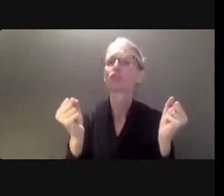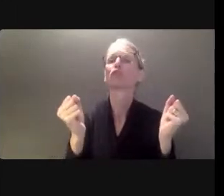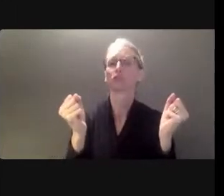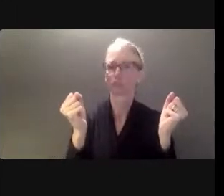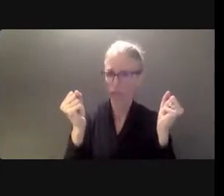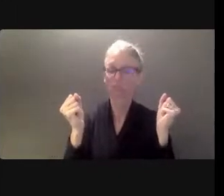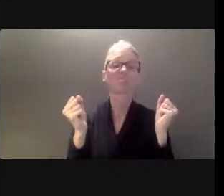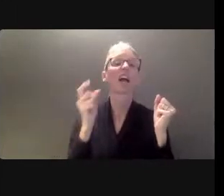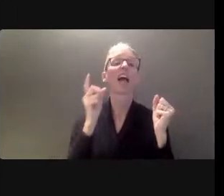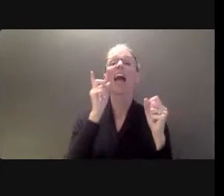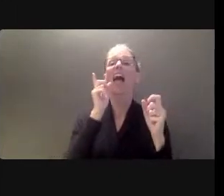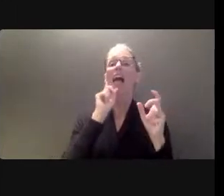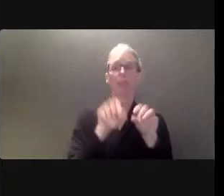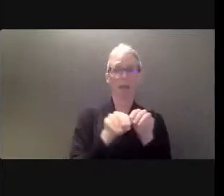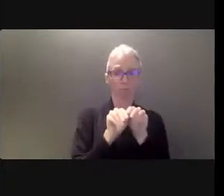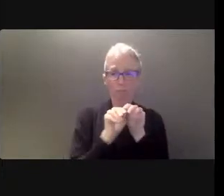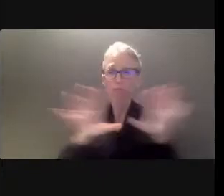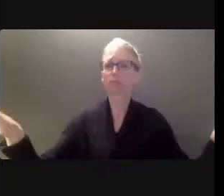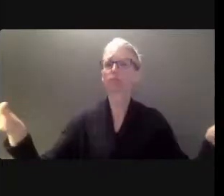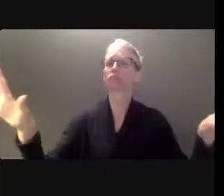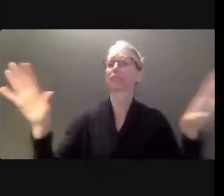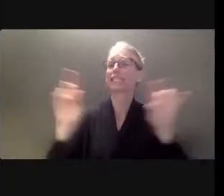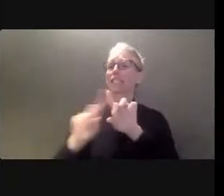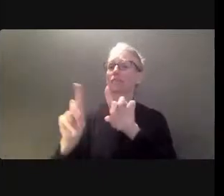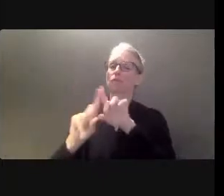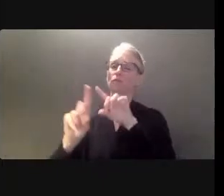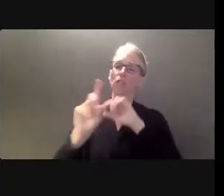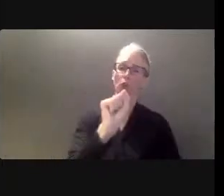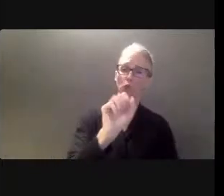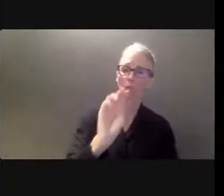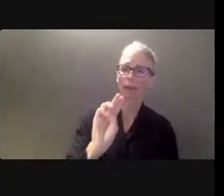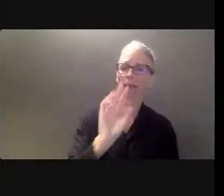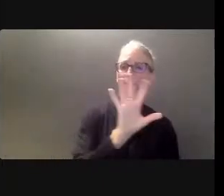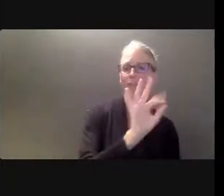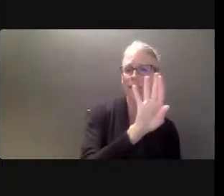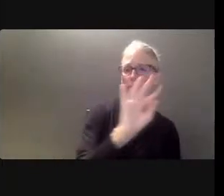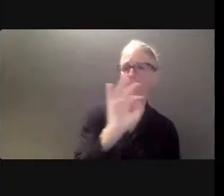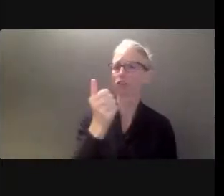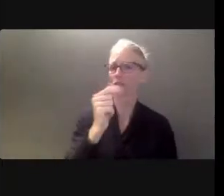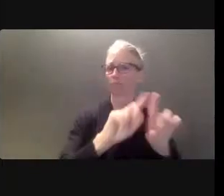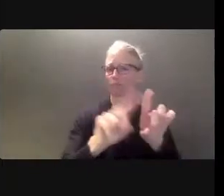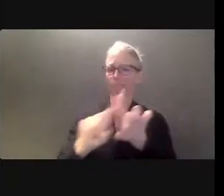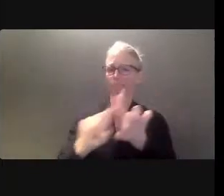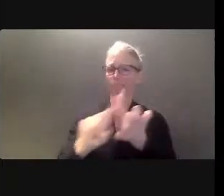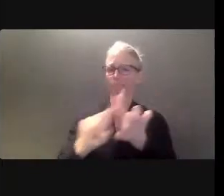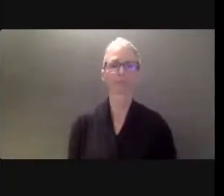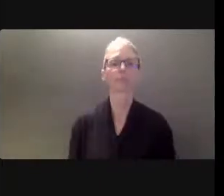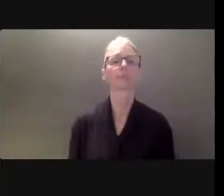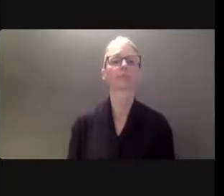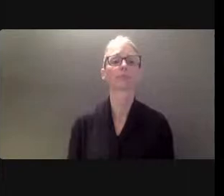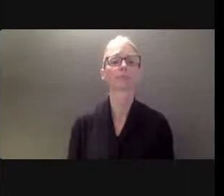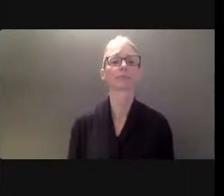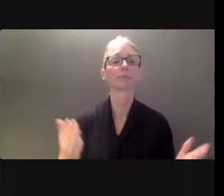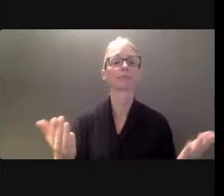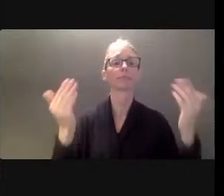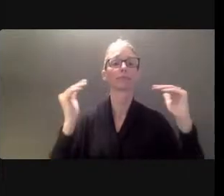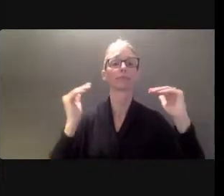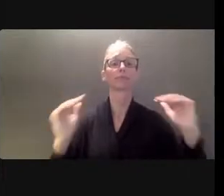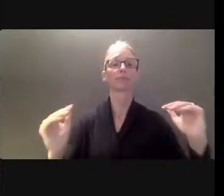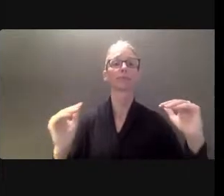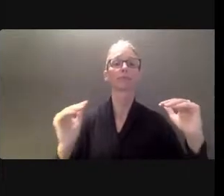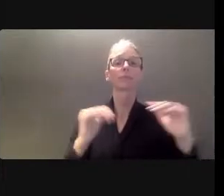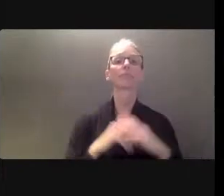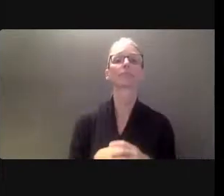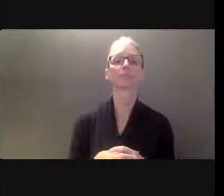reach. The next theme was virtual/mediated experiences. This theme discusses the use of